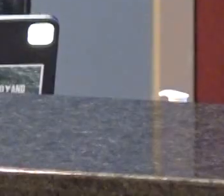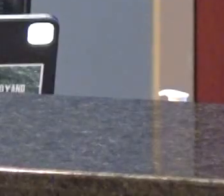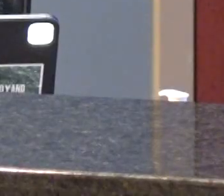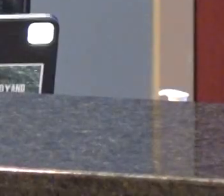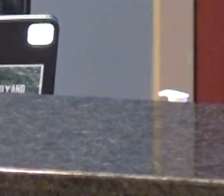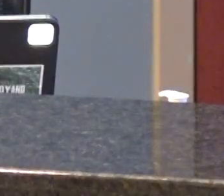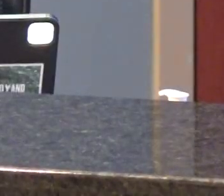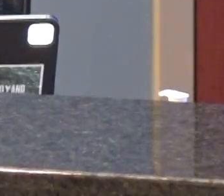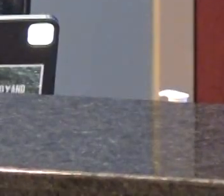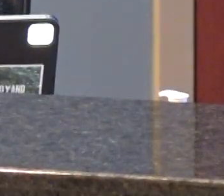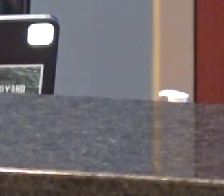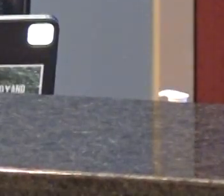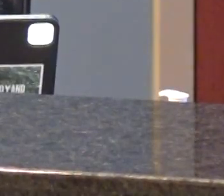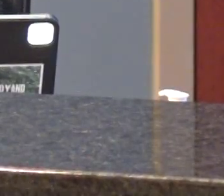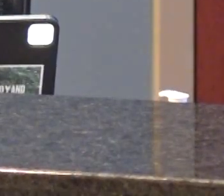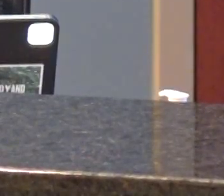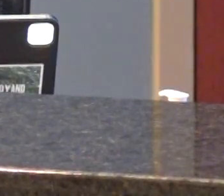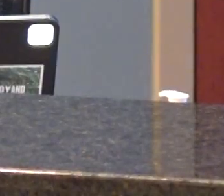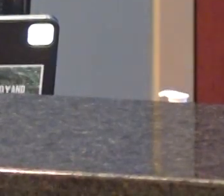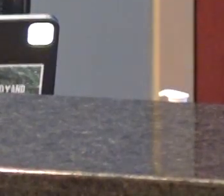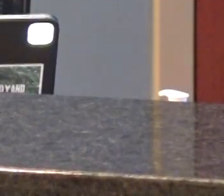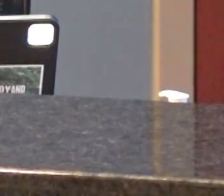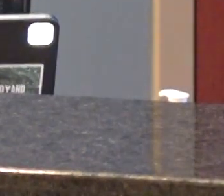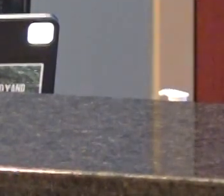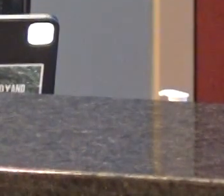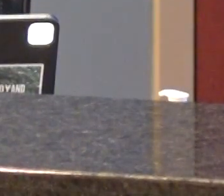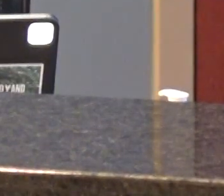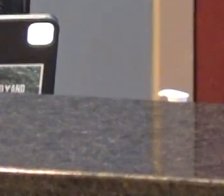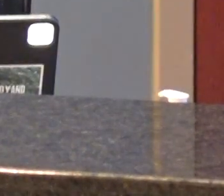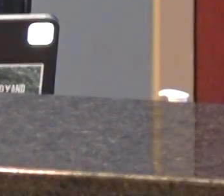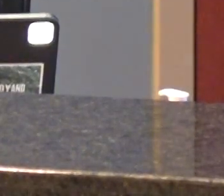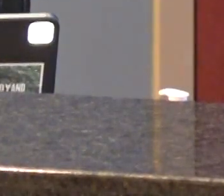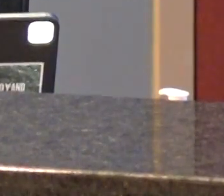He was Where's so Frank's cute. Accolades? Okay.